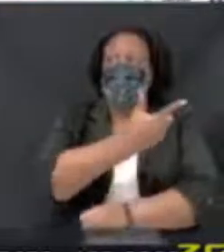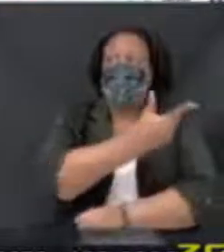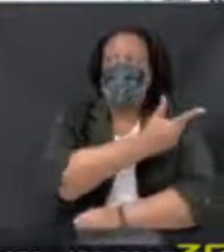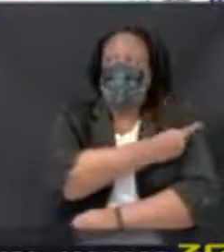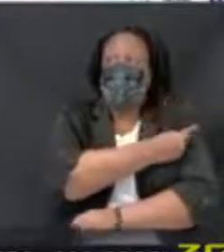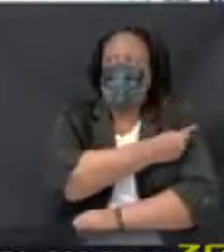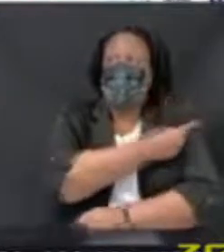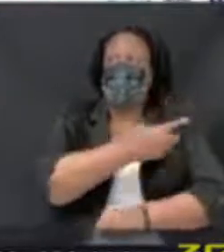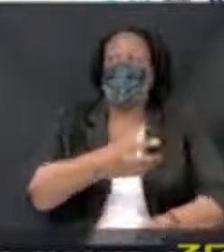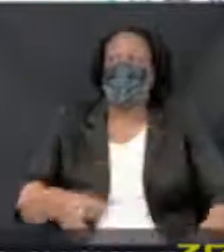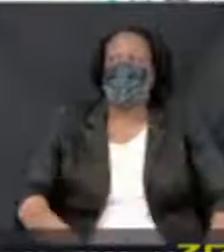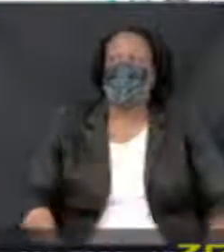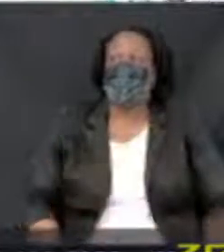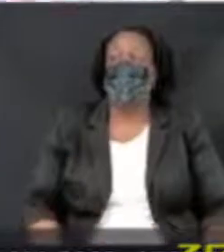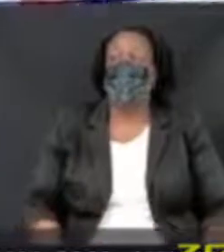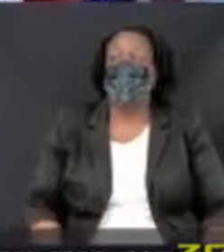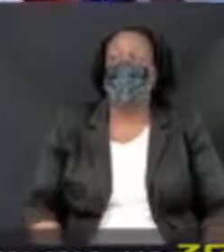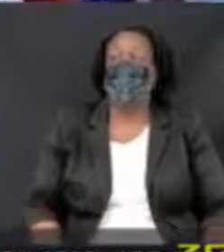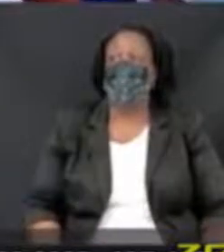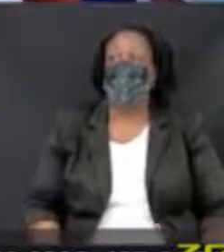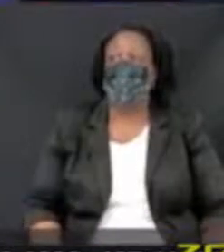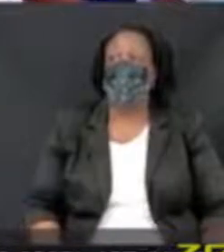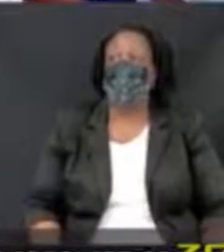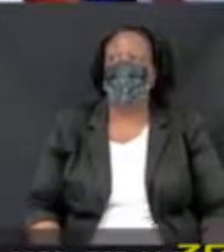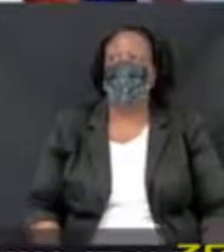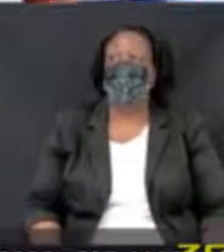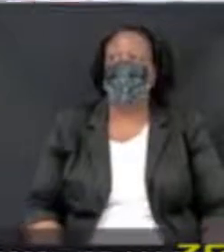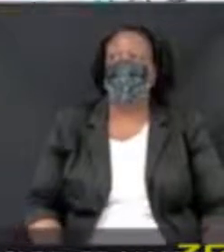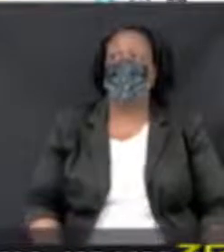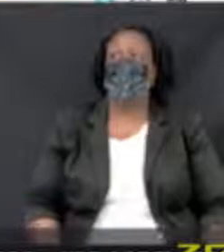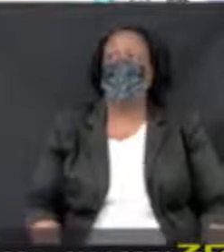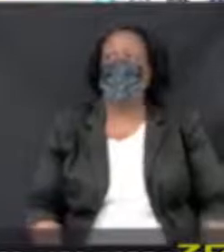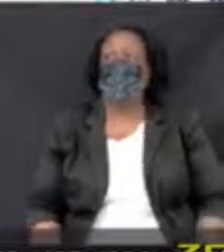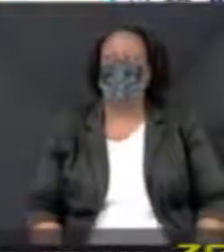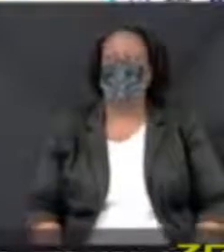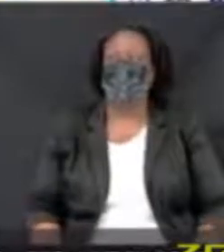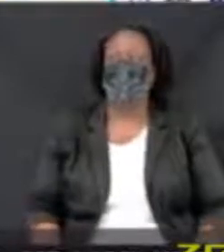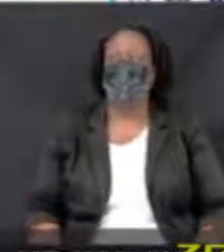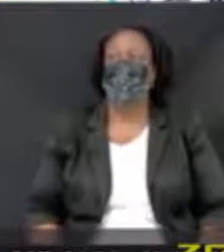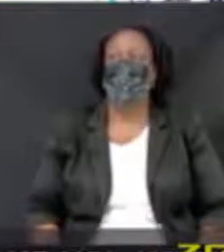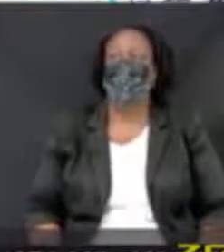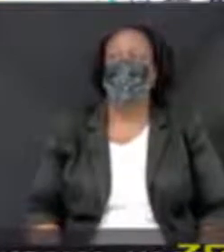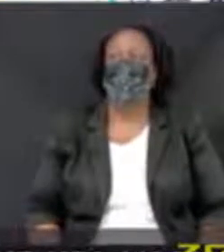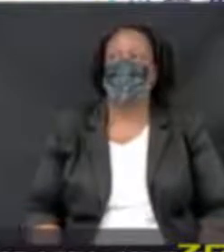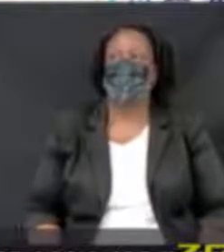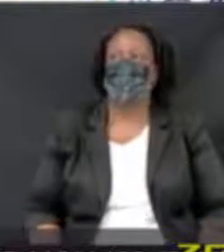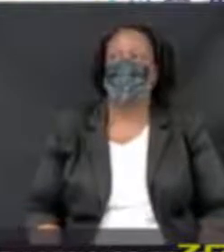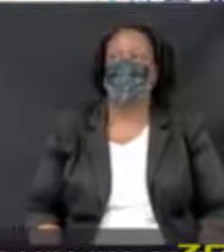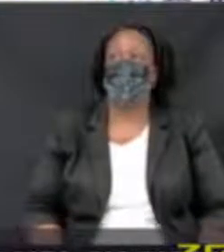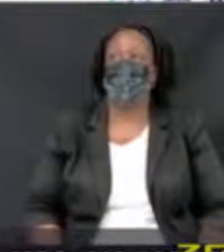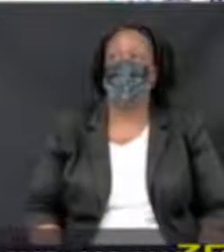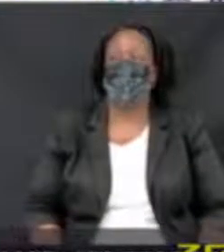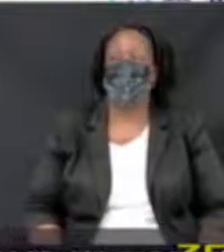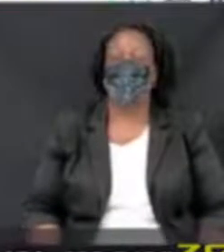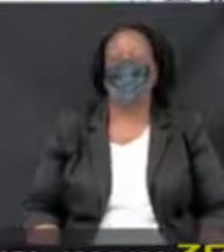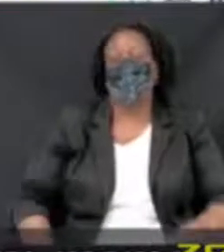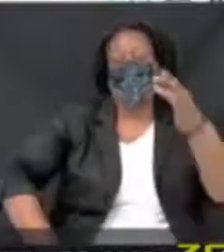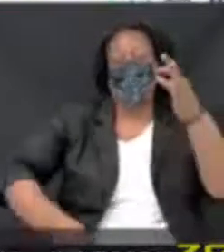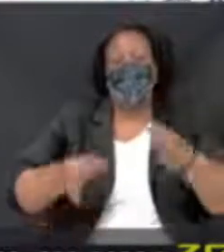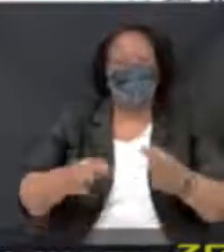vaccinated, you must show a negative result from a PCR